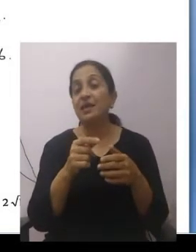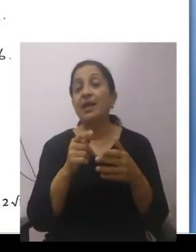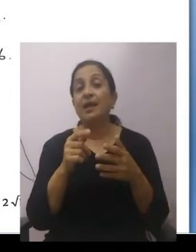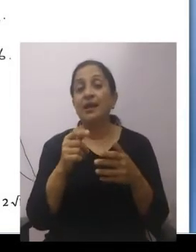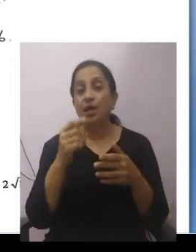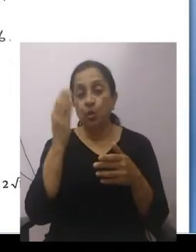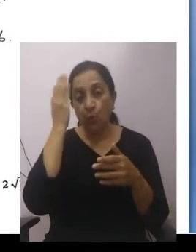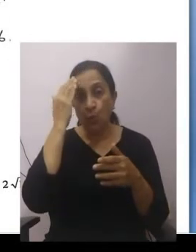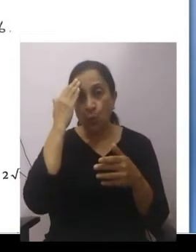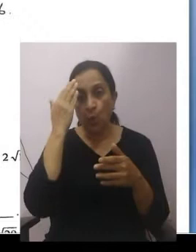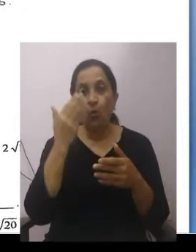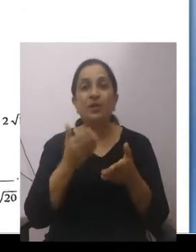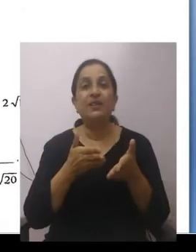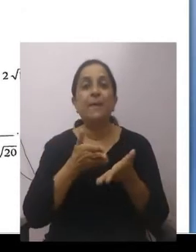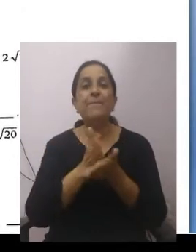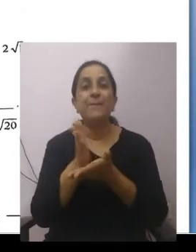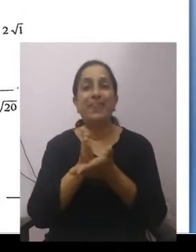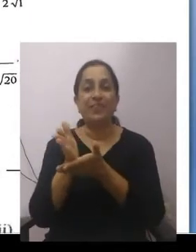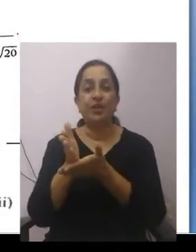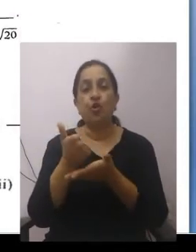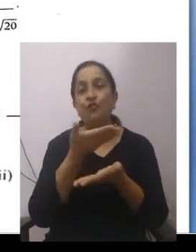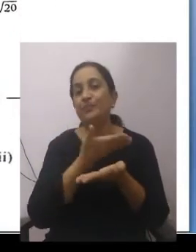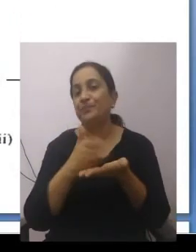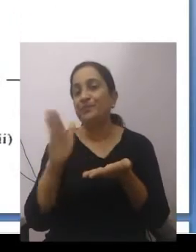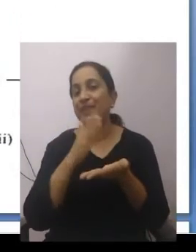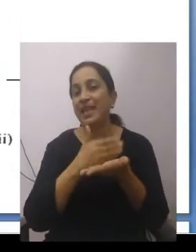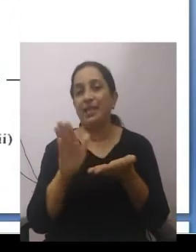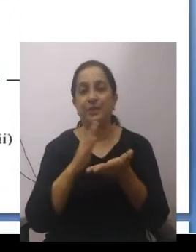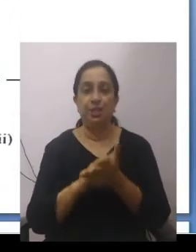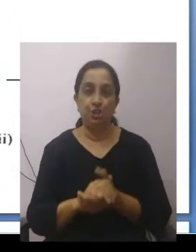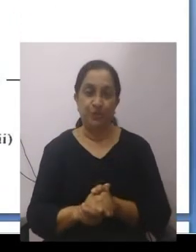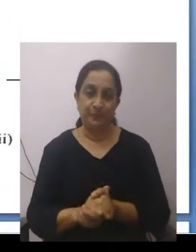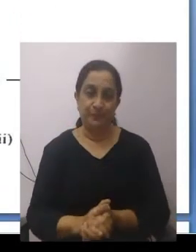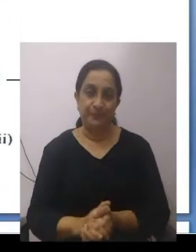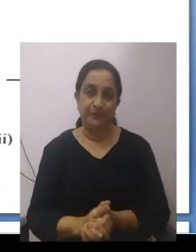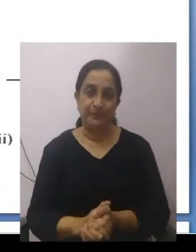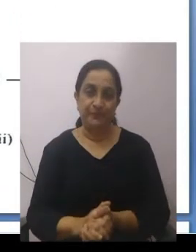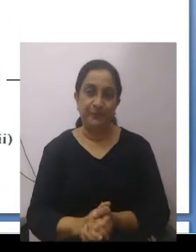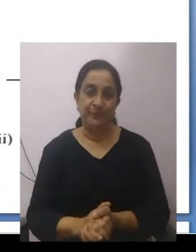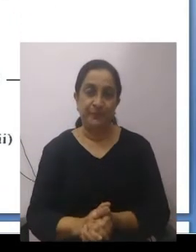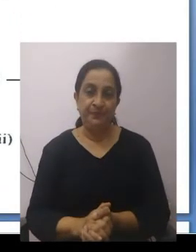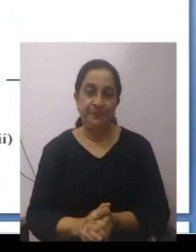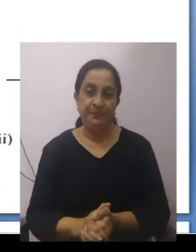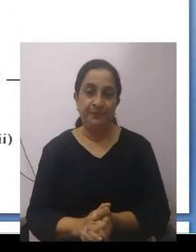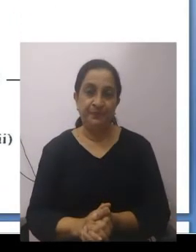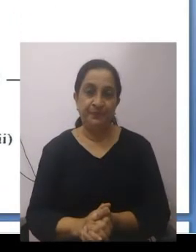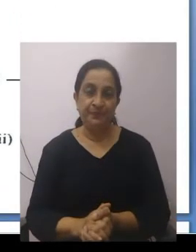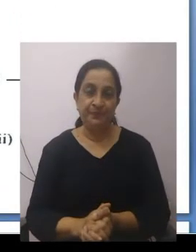elimination.